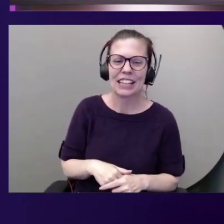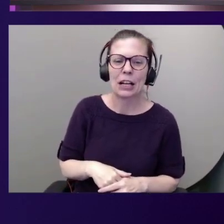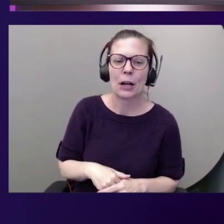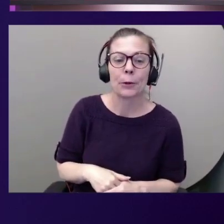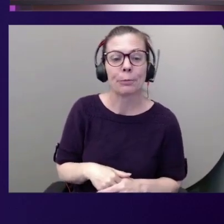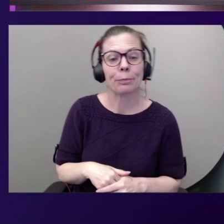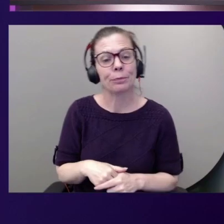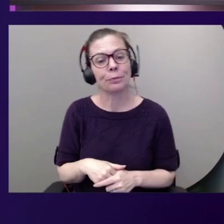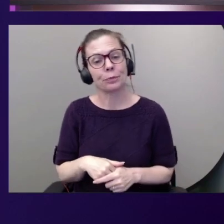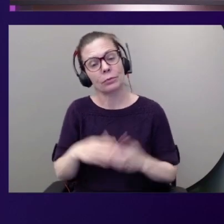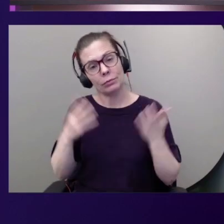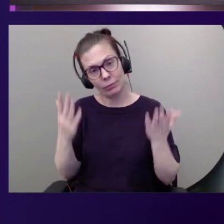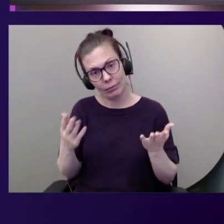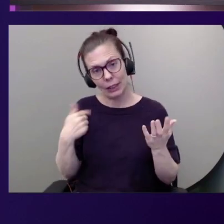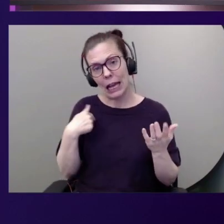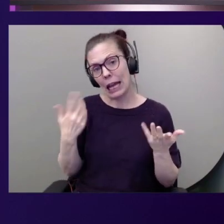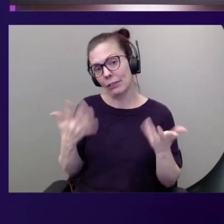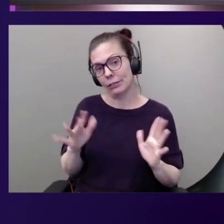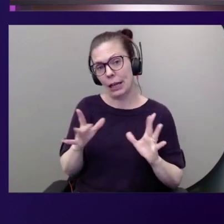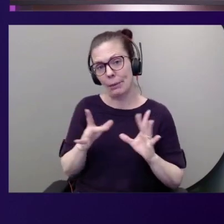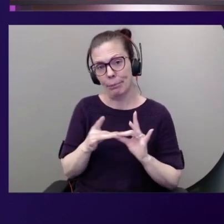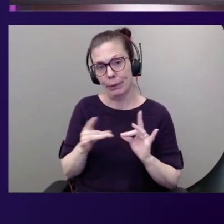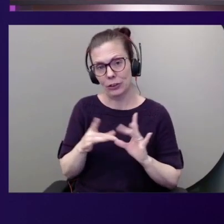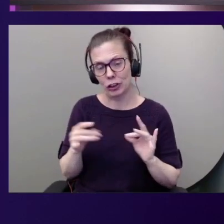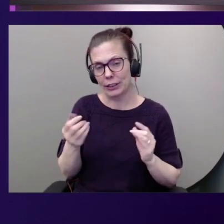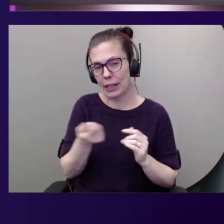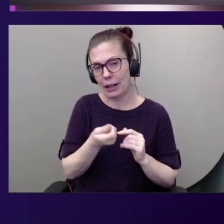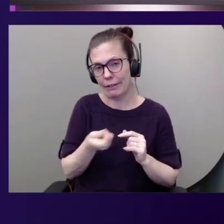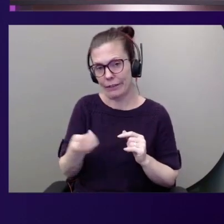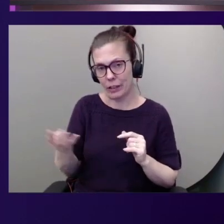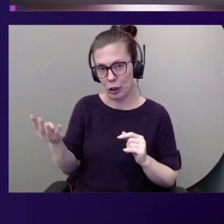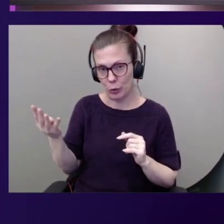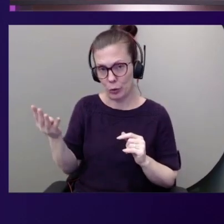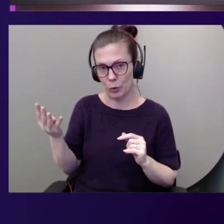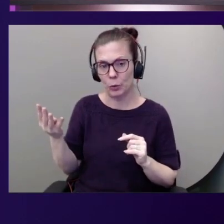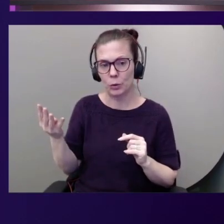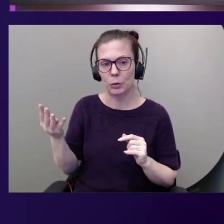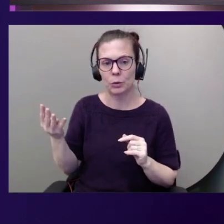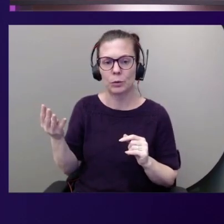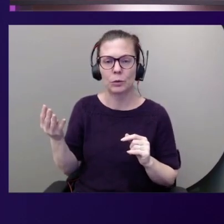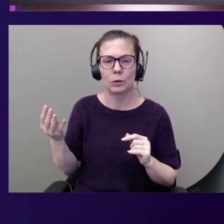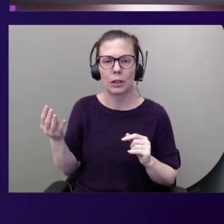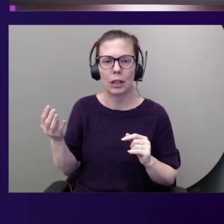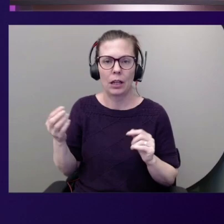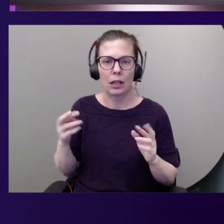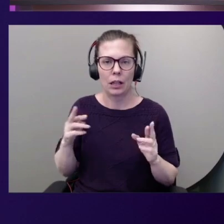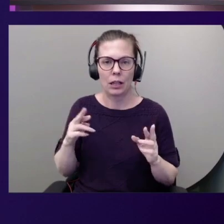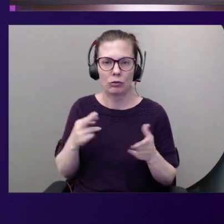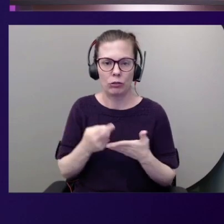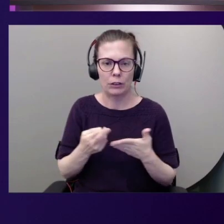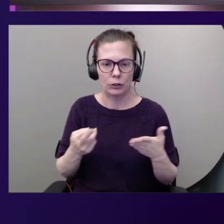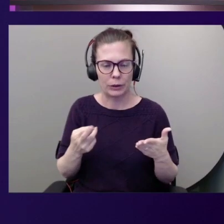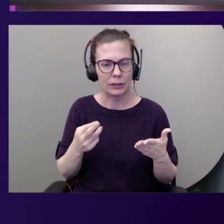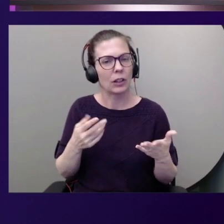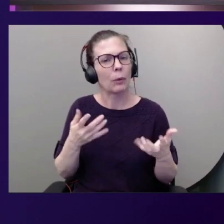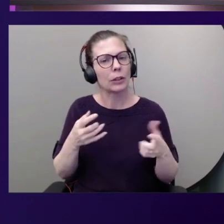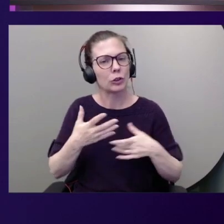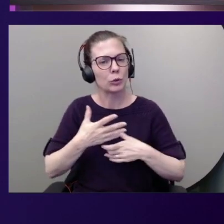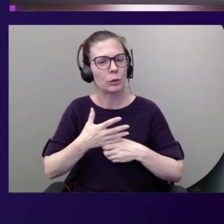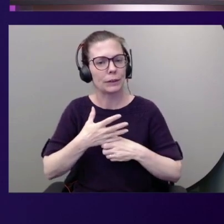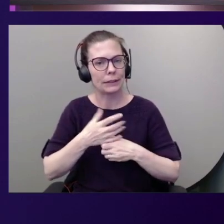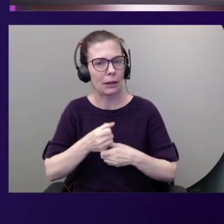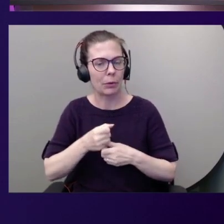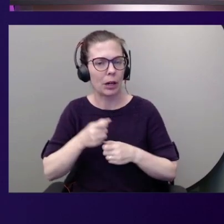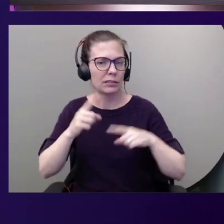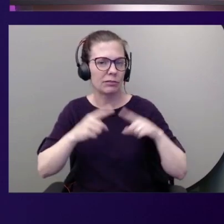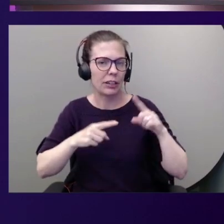I have mentioned a few resources here. So I just want to kind of summarize the various things